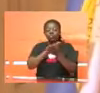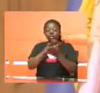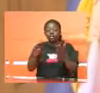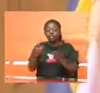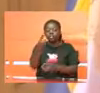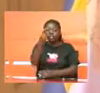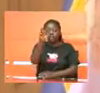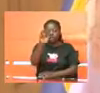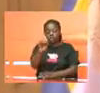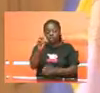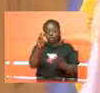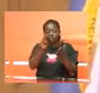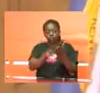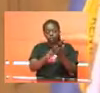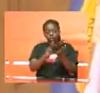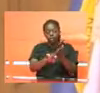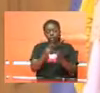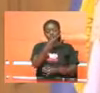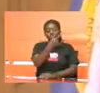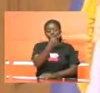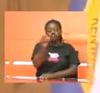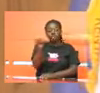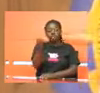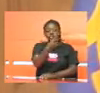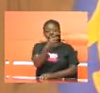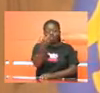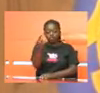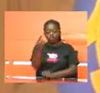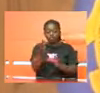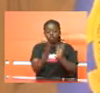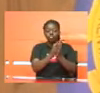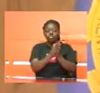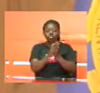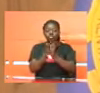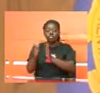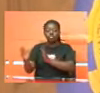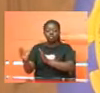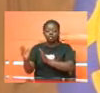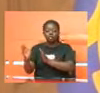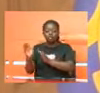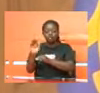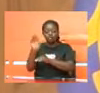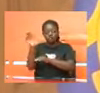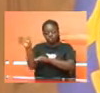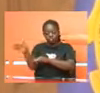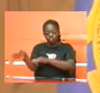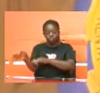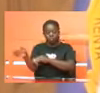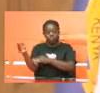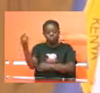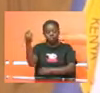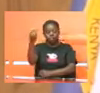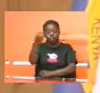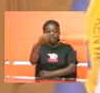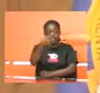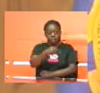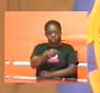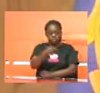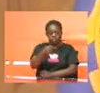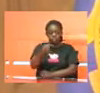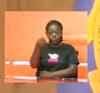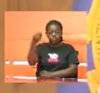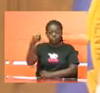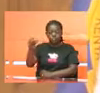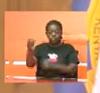18th of March, 2021, until sunset on the day of